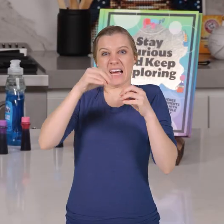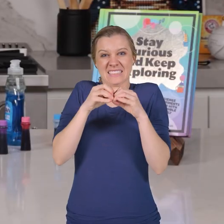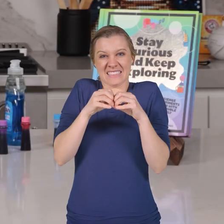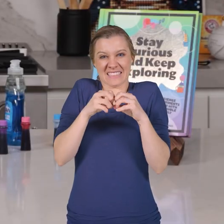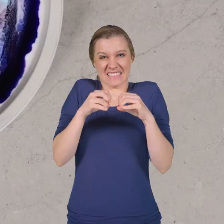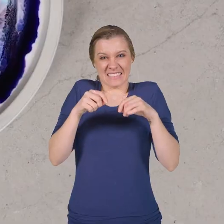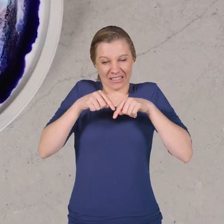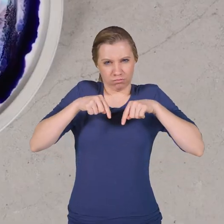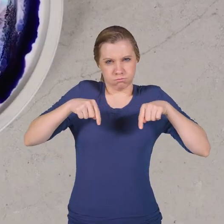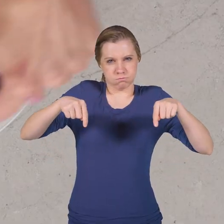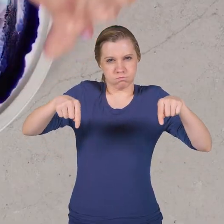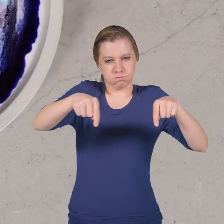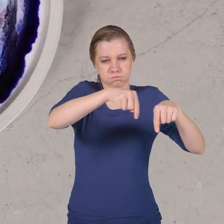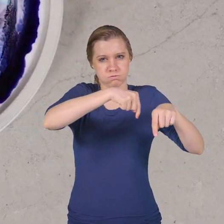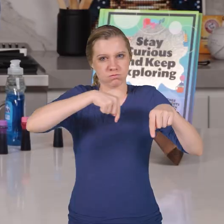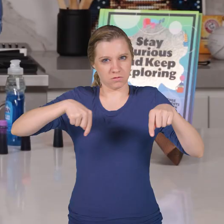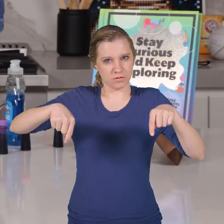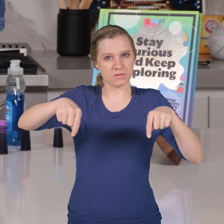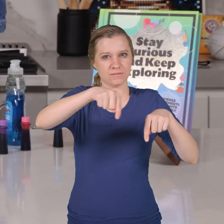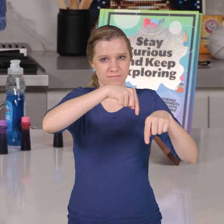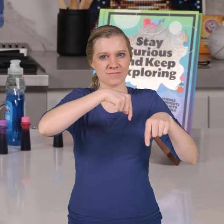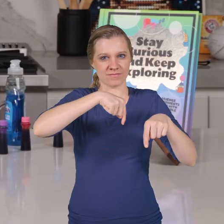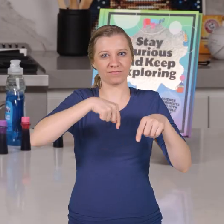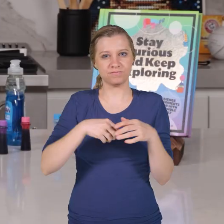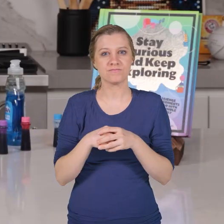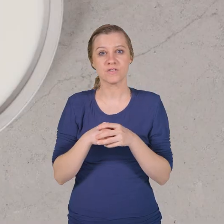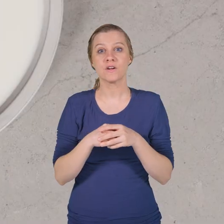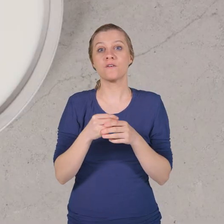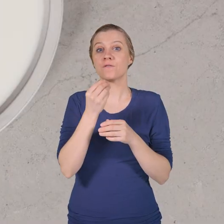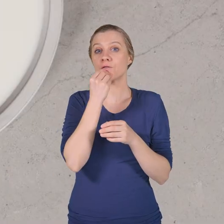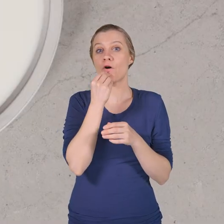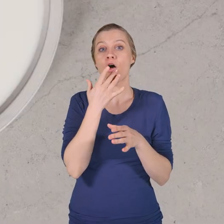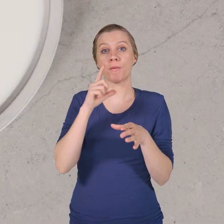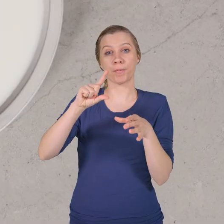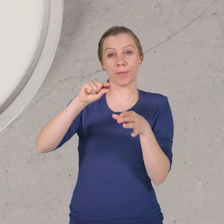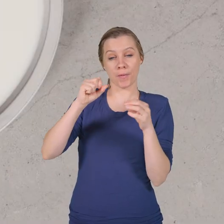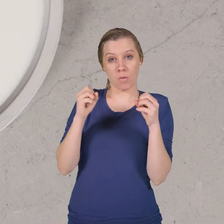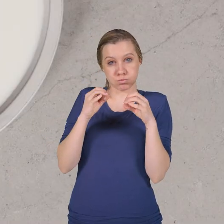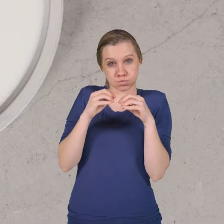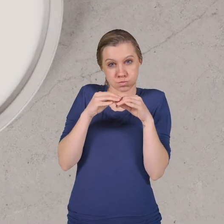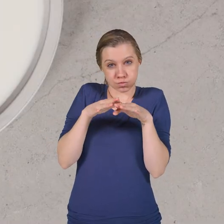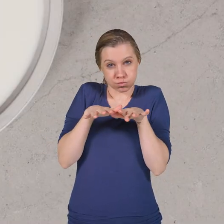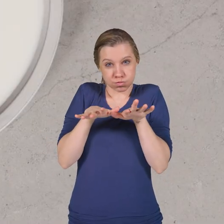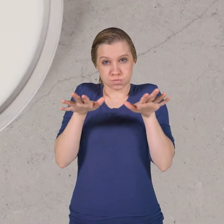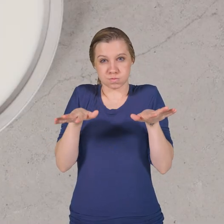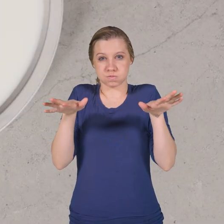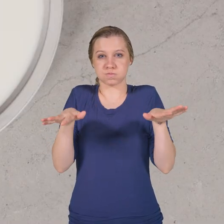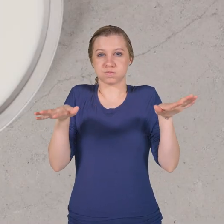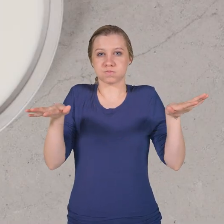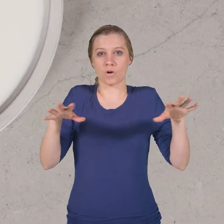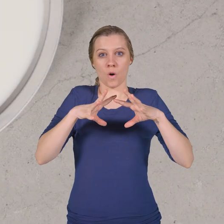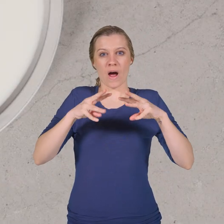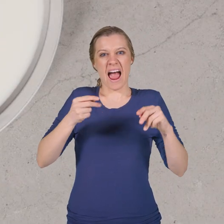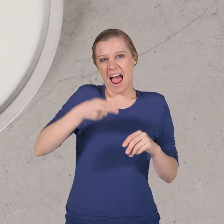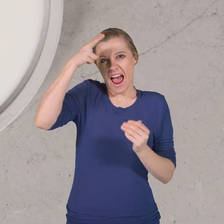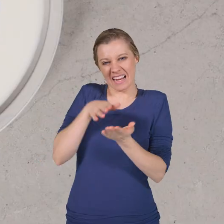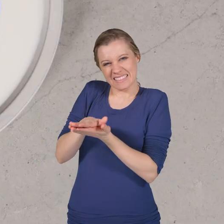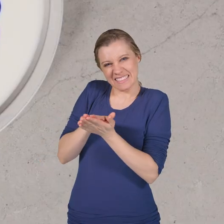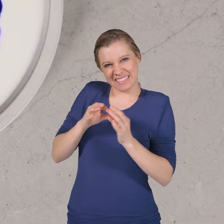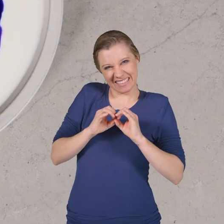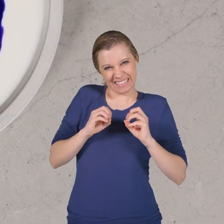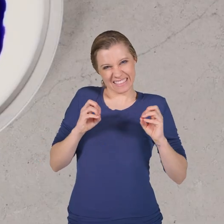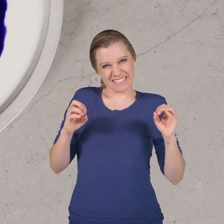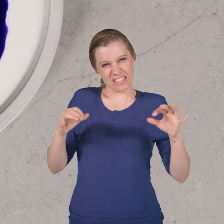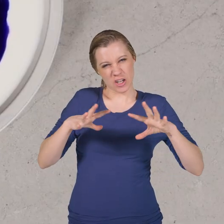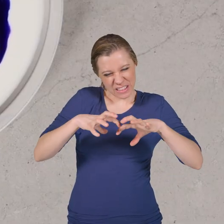surface tension that still exists around the perimeter of your plate. And so all of that food coloring is running to the area where there's high